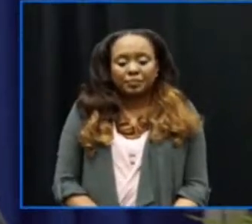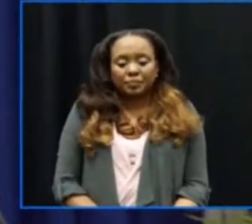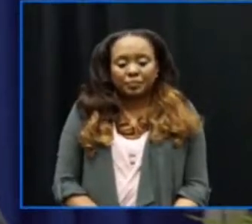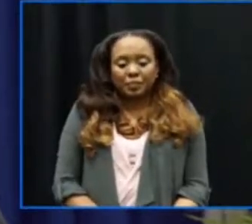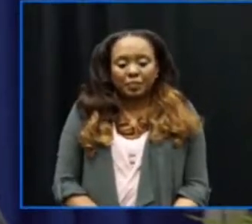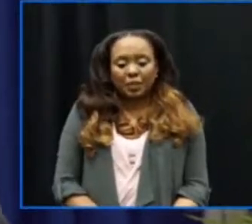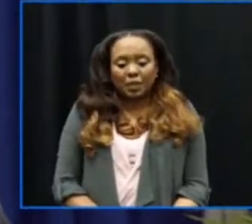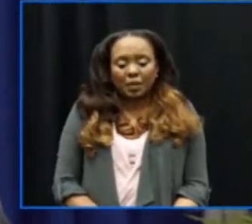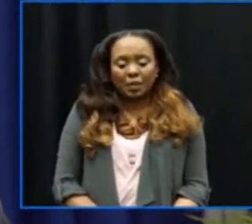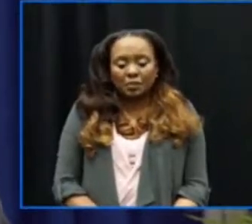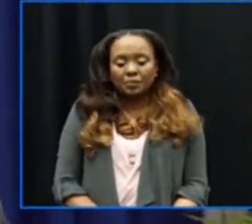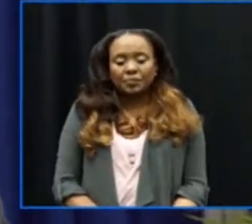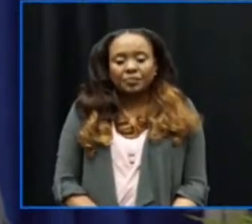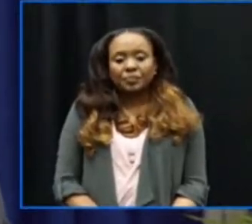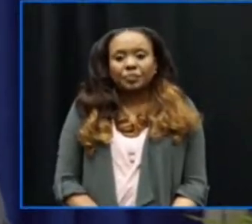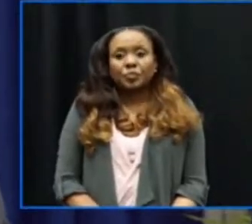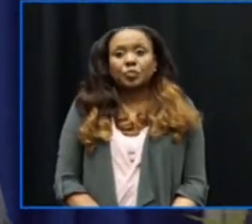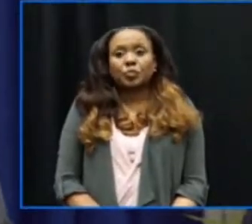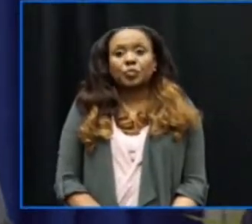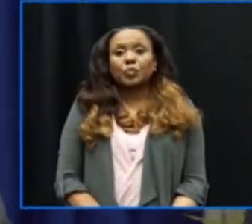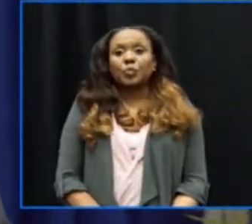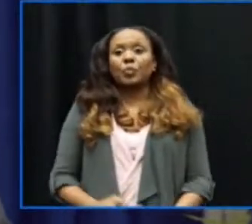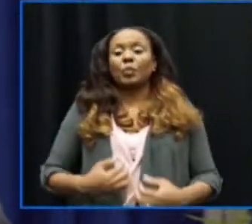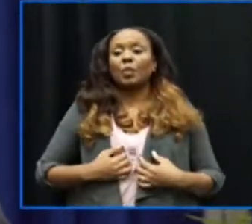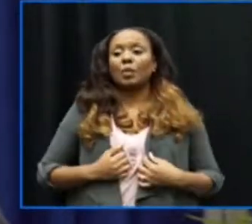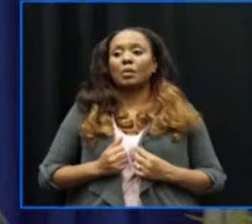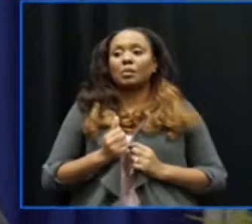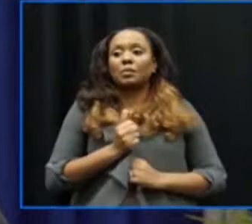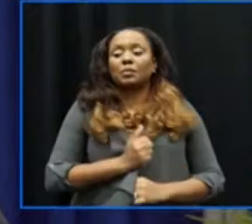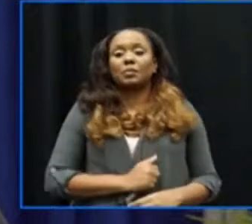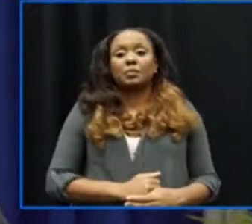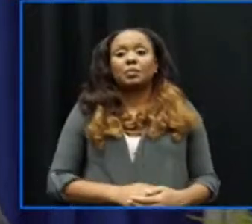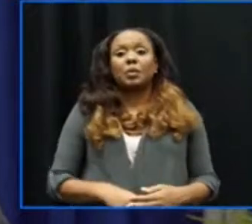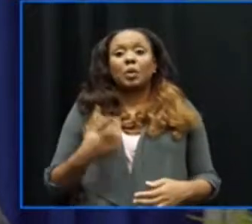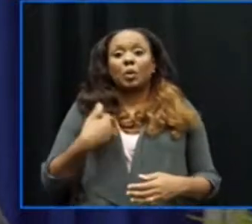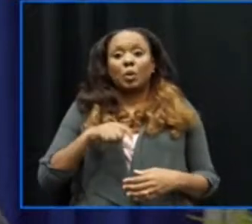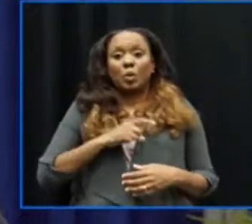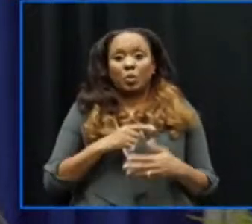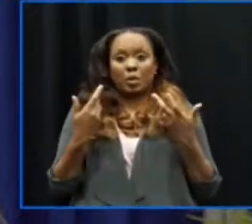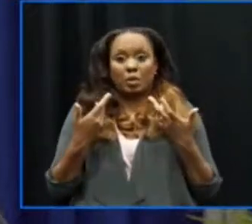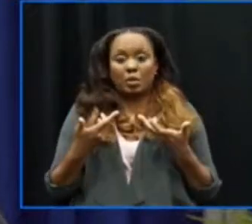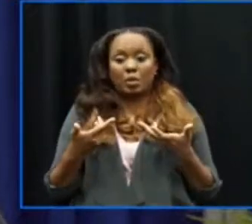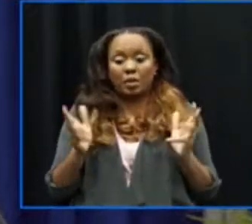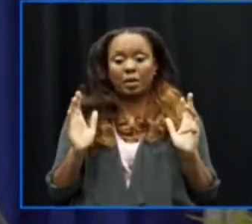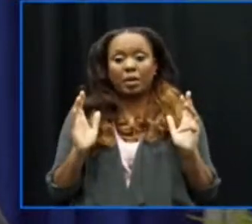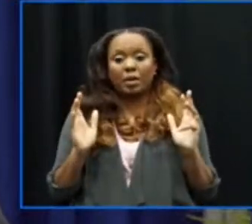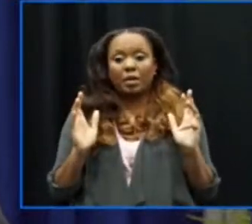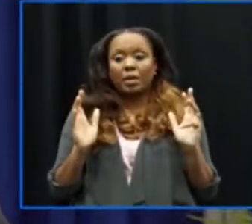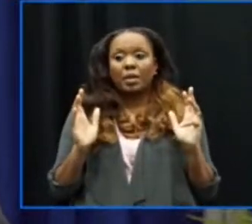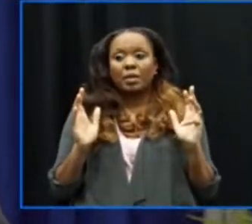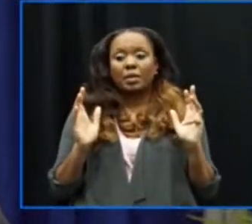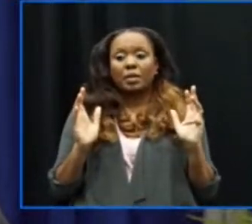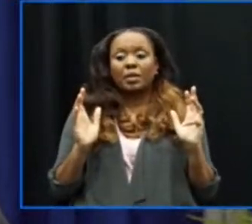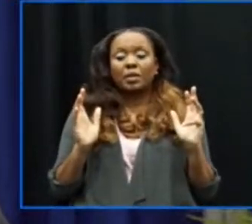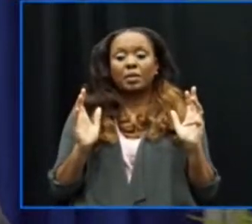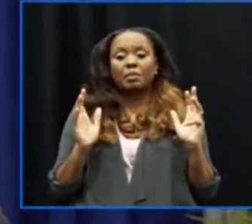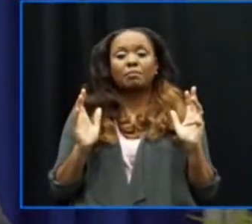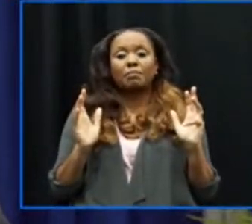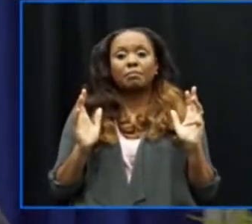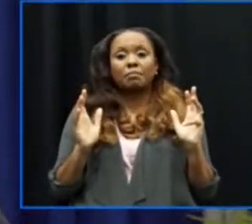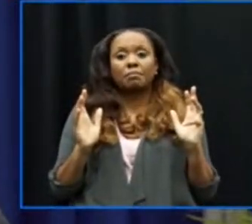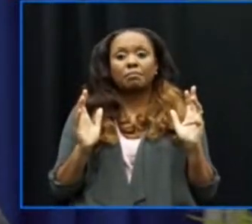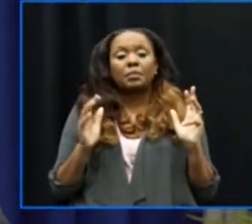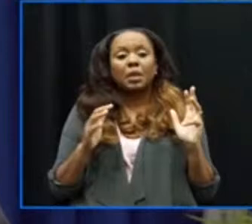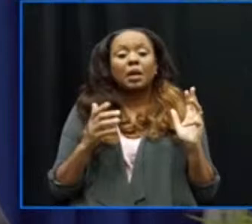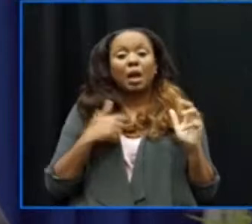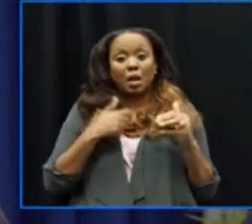We are also having, and this is, I'm saying it to the country, but we've already said it to the staff at the NIS, we value our